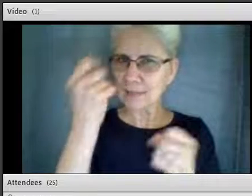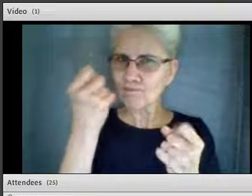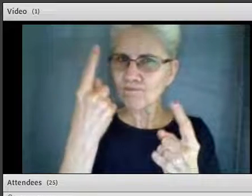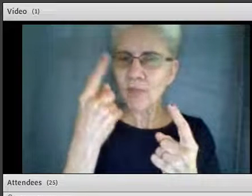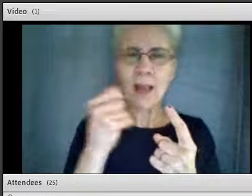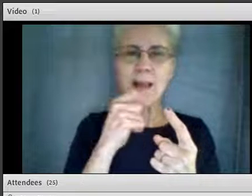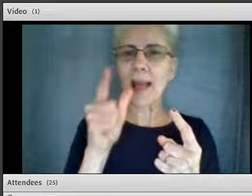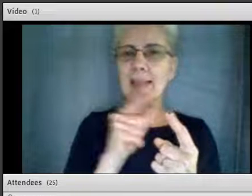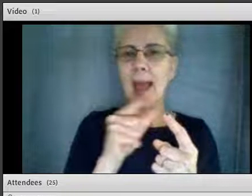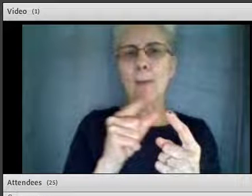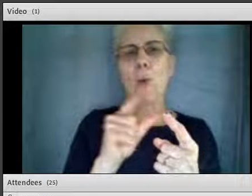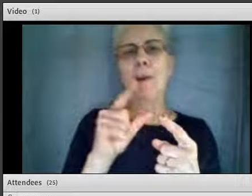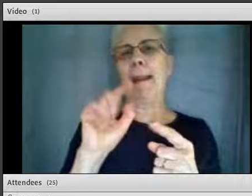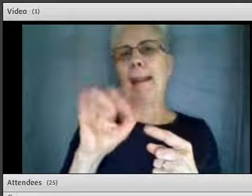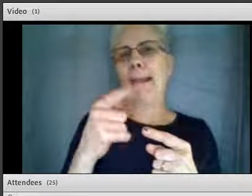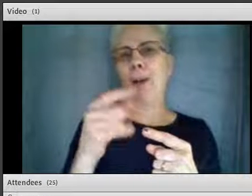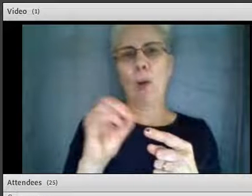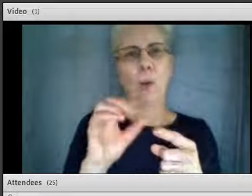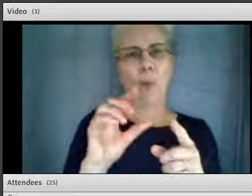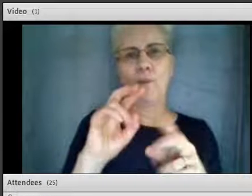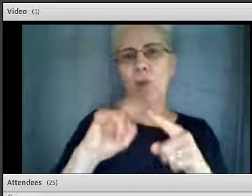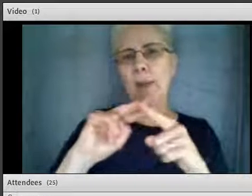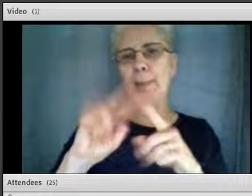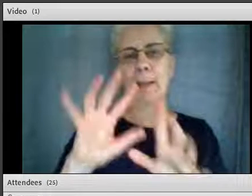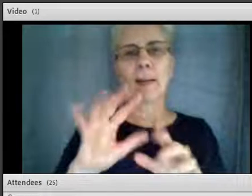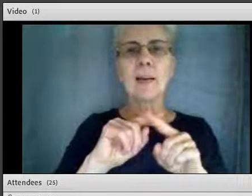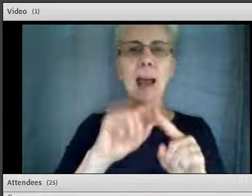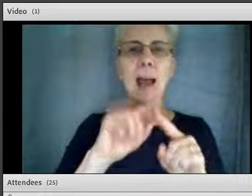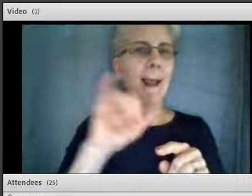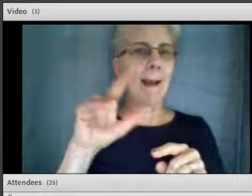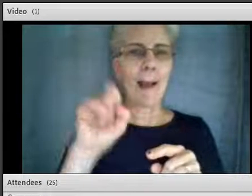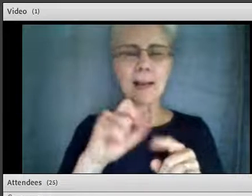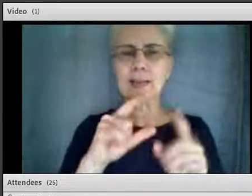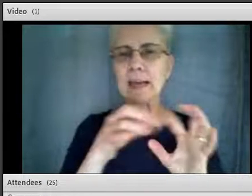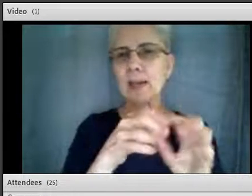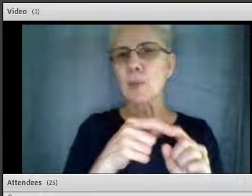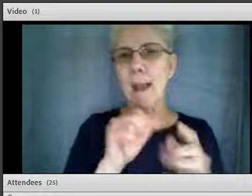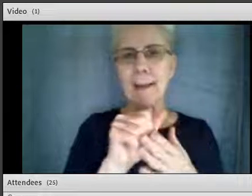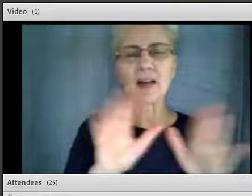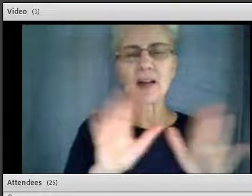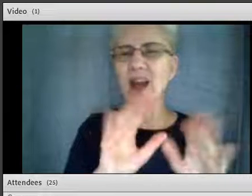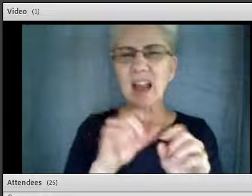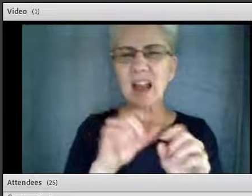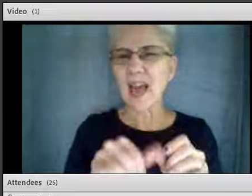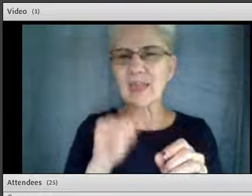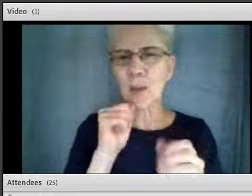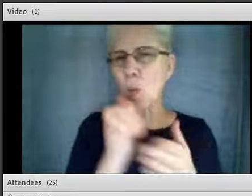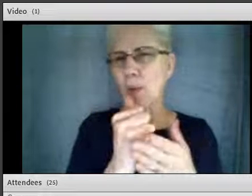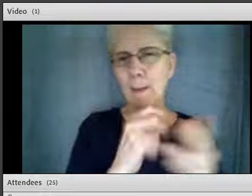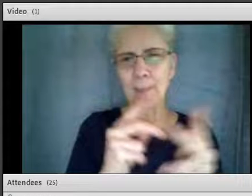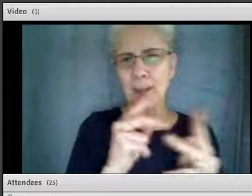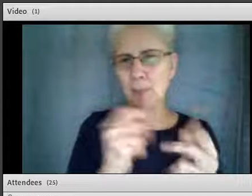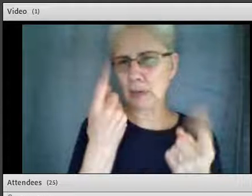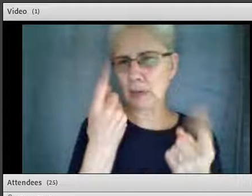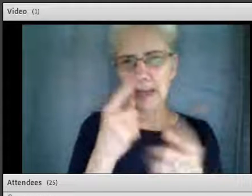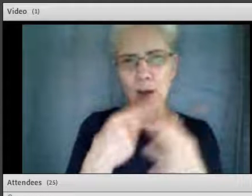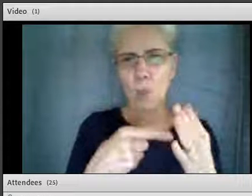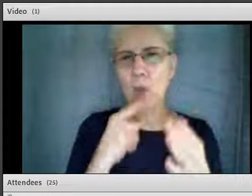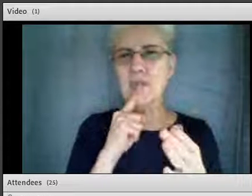not connect to the ILS, connect to my account, things like that that will help people understand what they're actually trying to do.